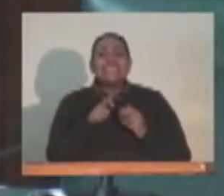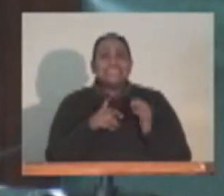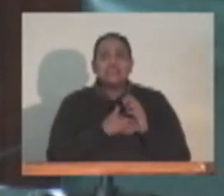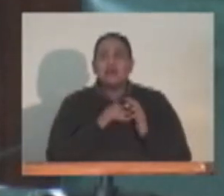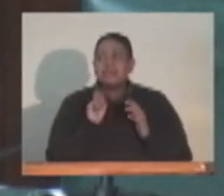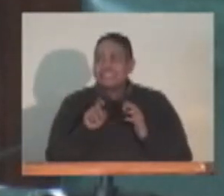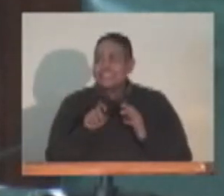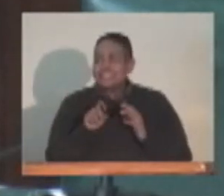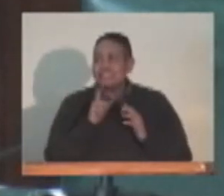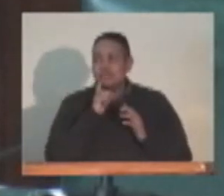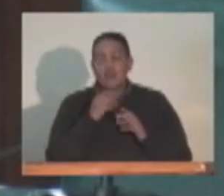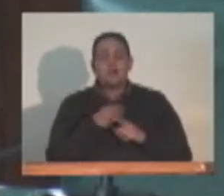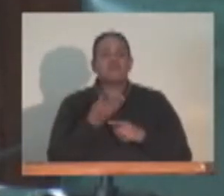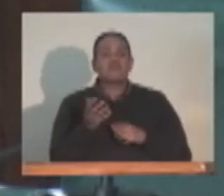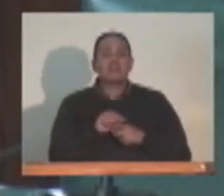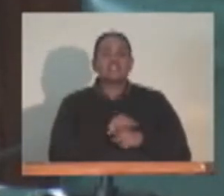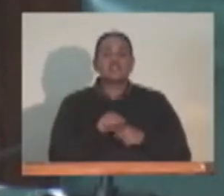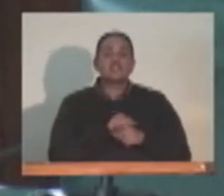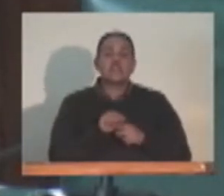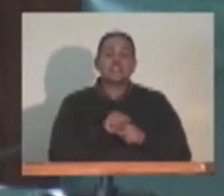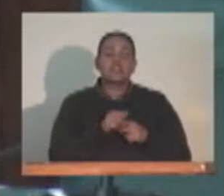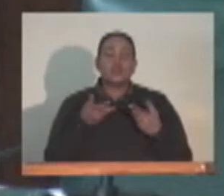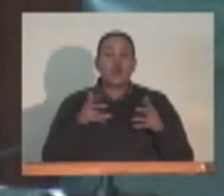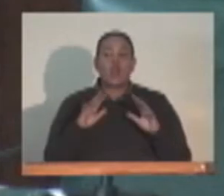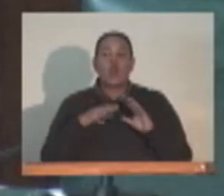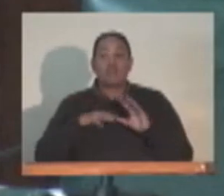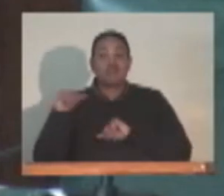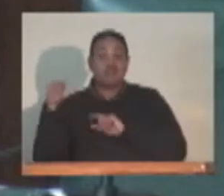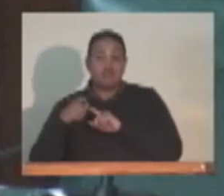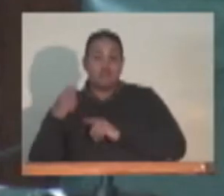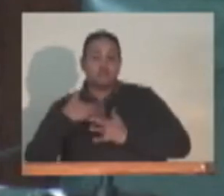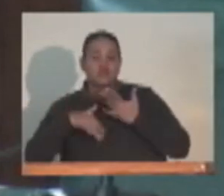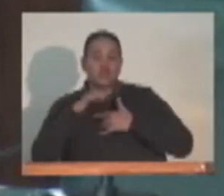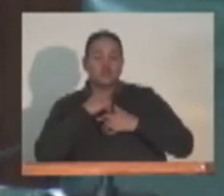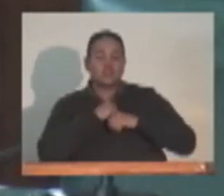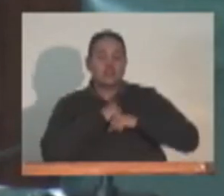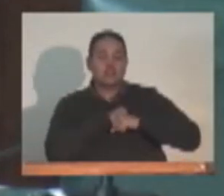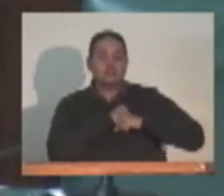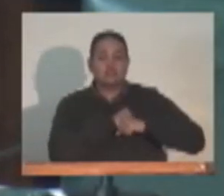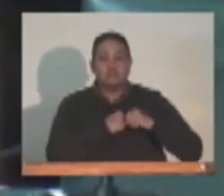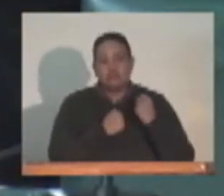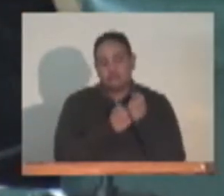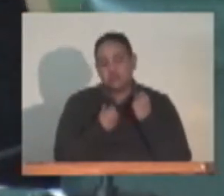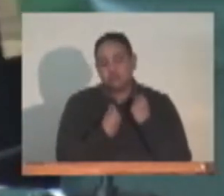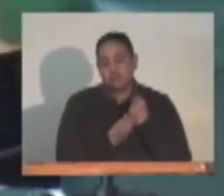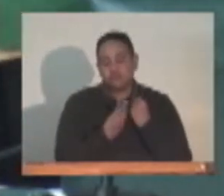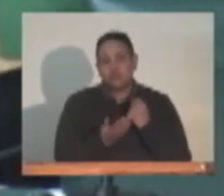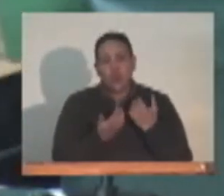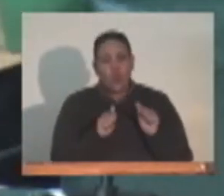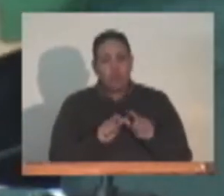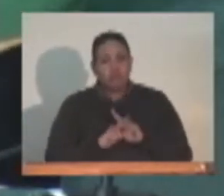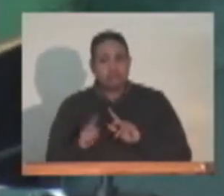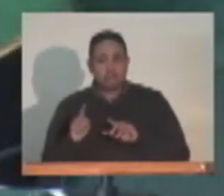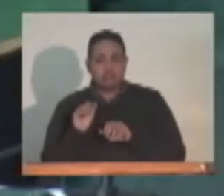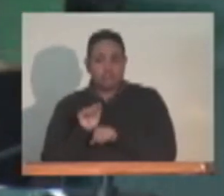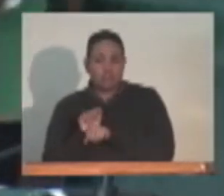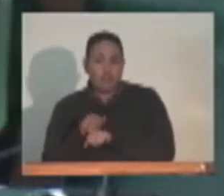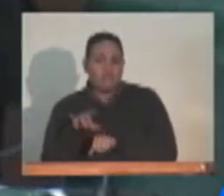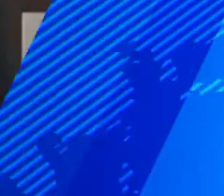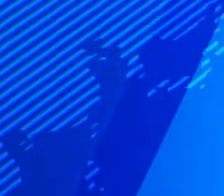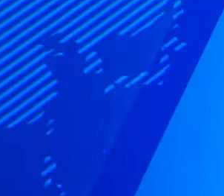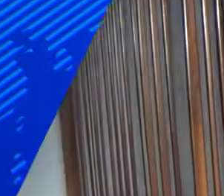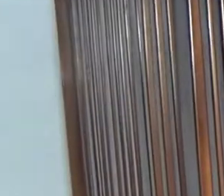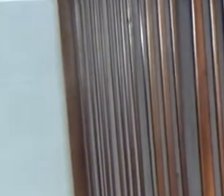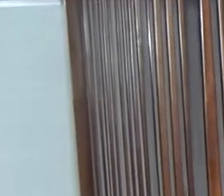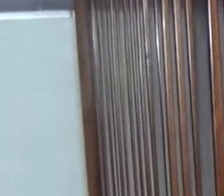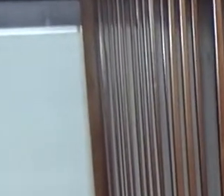providing training to facilitate an exit from social assistance support, so more needy people can